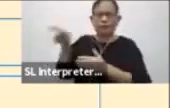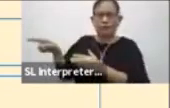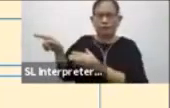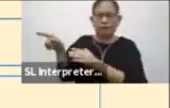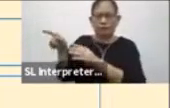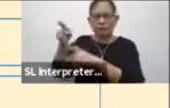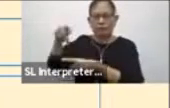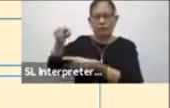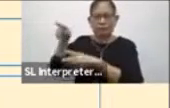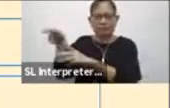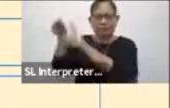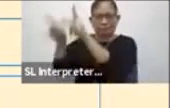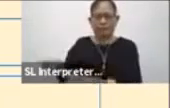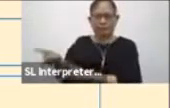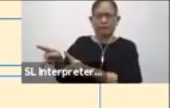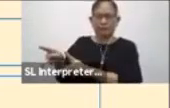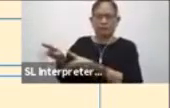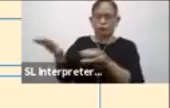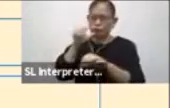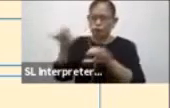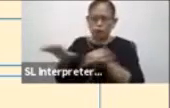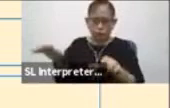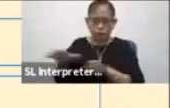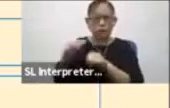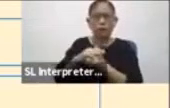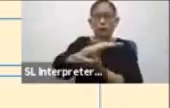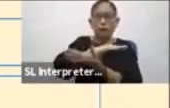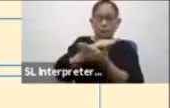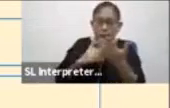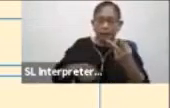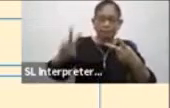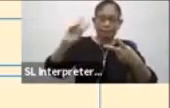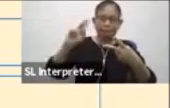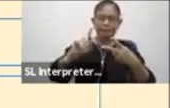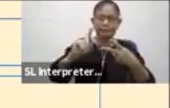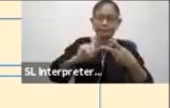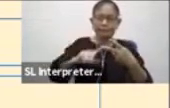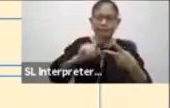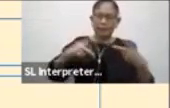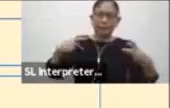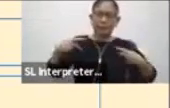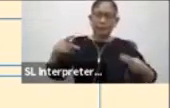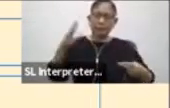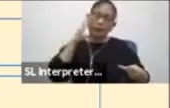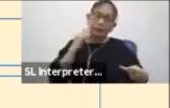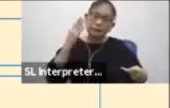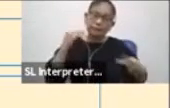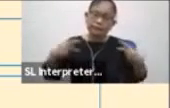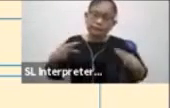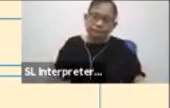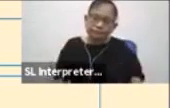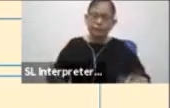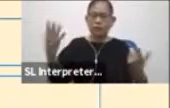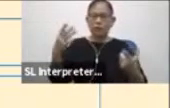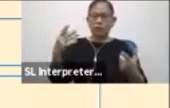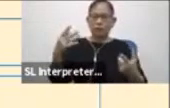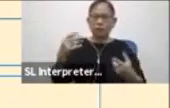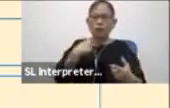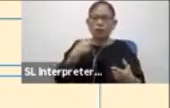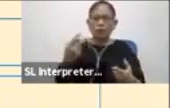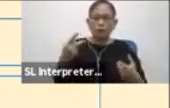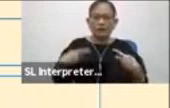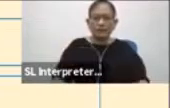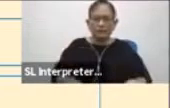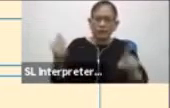Survivors often experience secondary abuse, physical and verbal abuse from the family or from